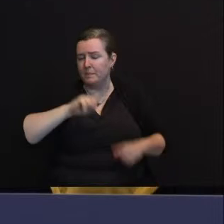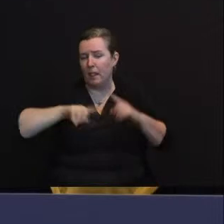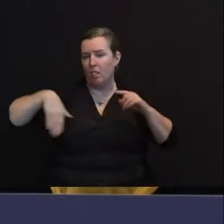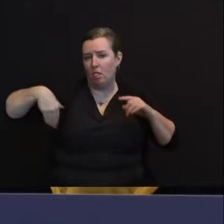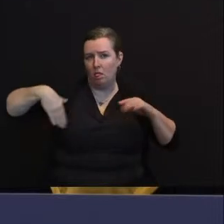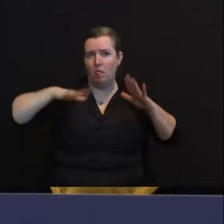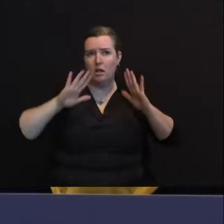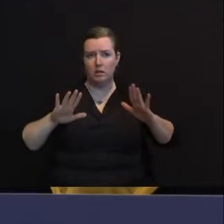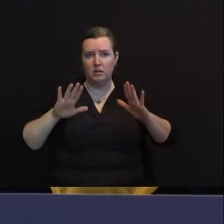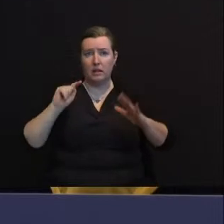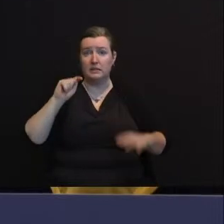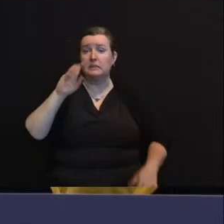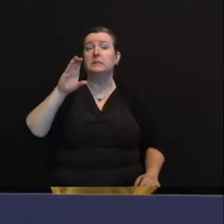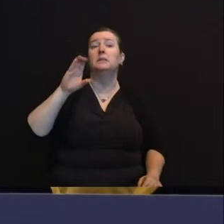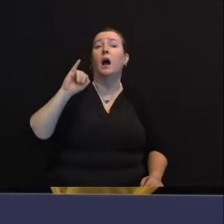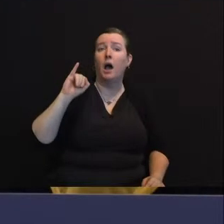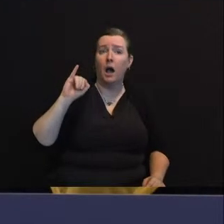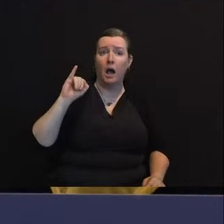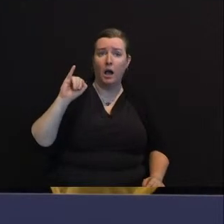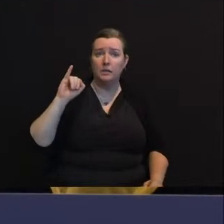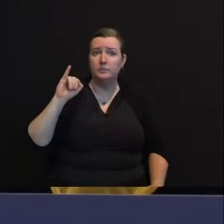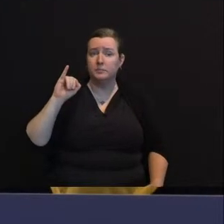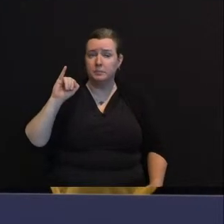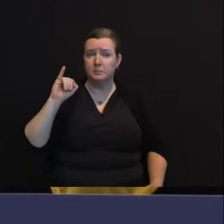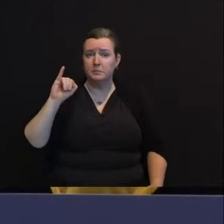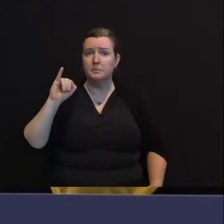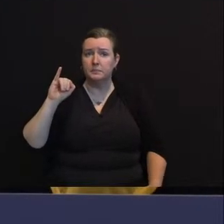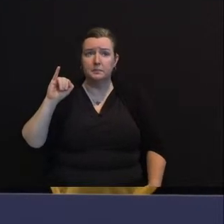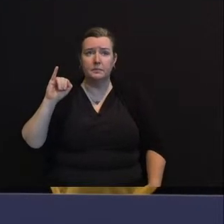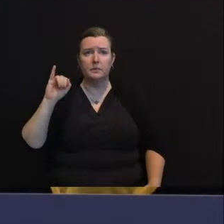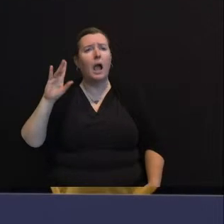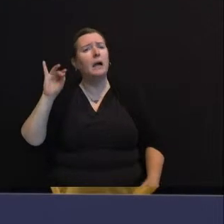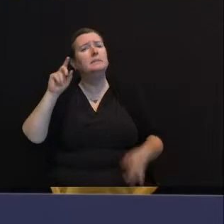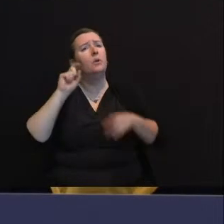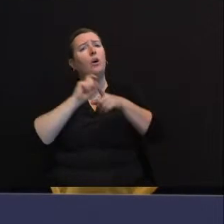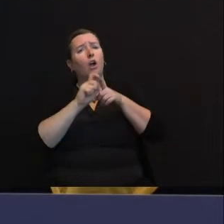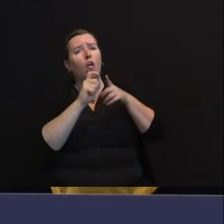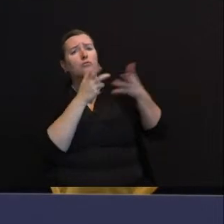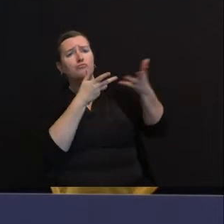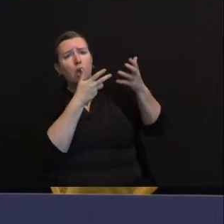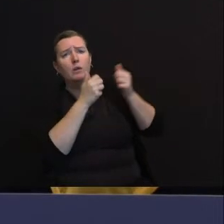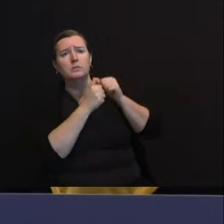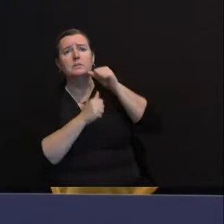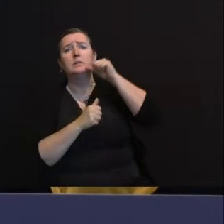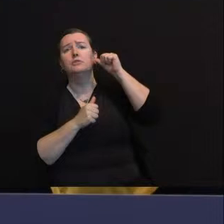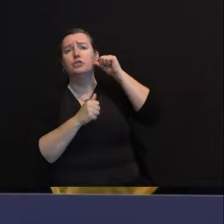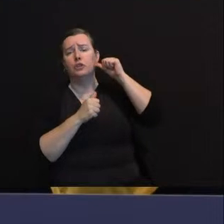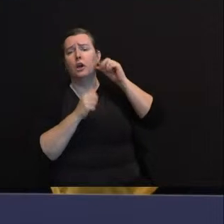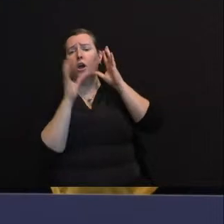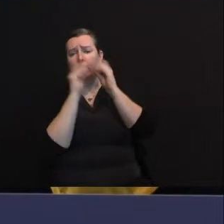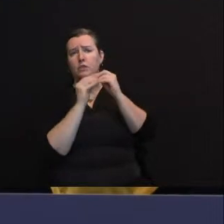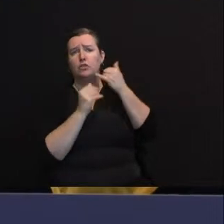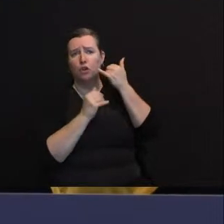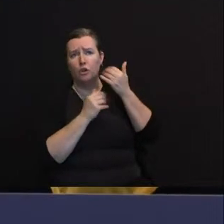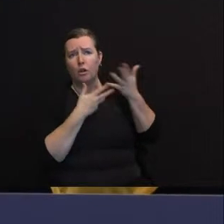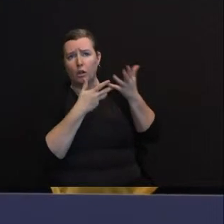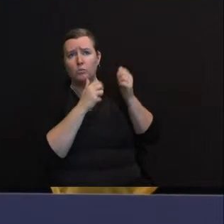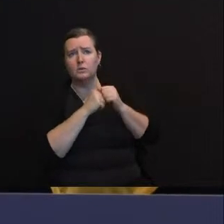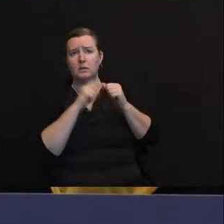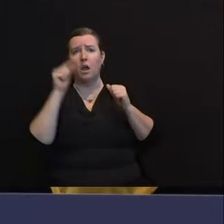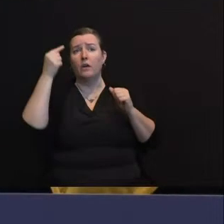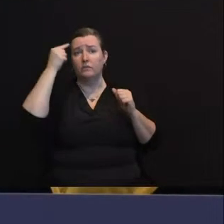we're still working that through. In fact, I had a call on it yesterday. I spoke last week with Governor Baker in Massachusetts about